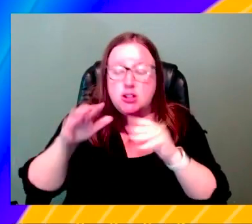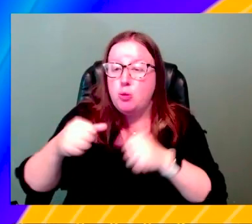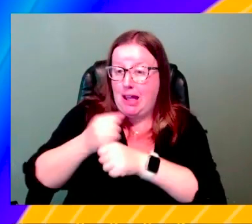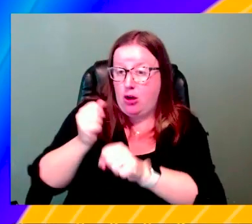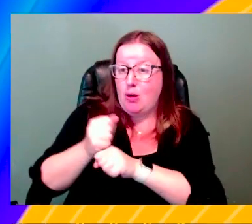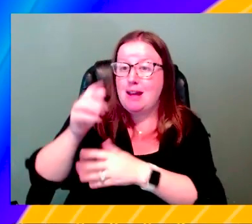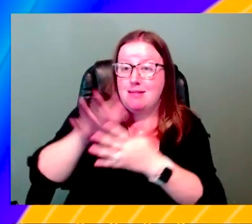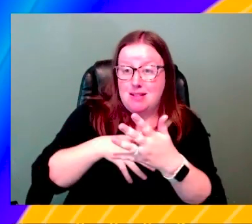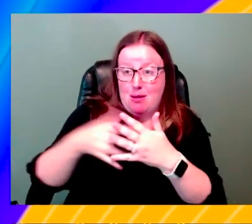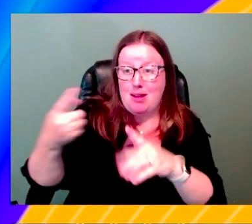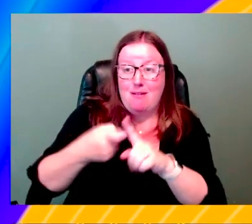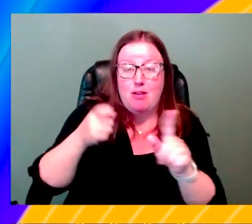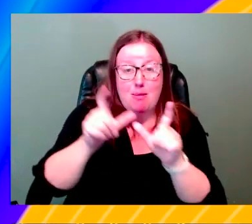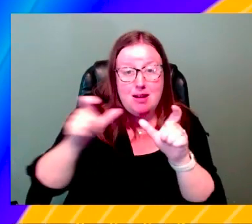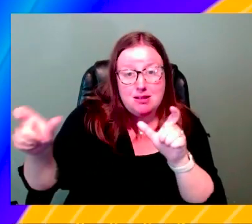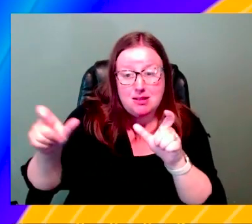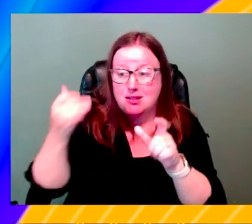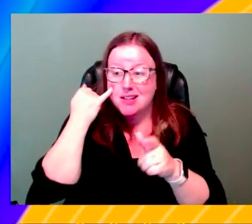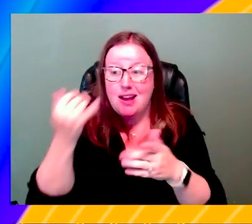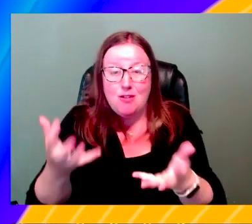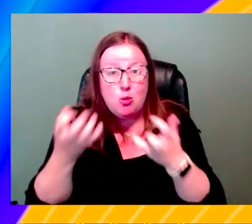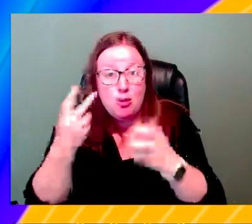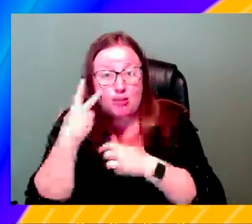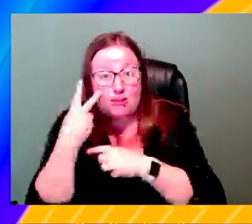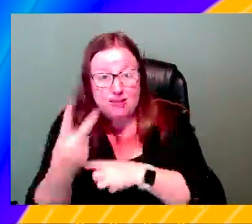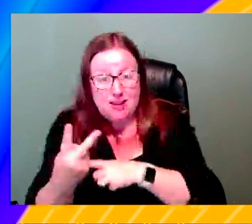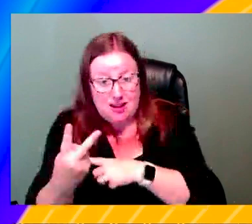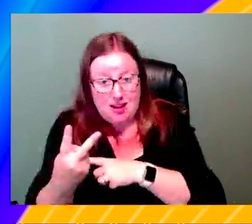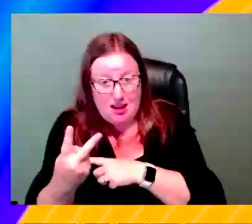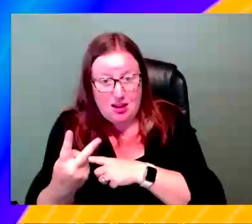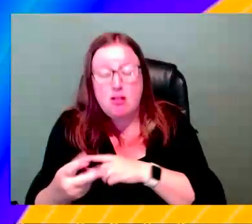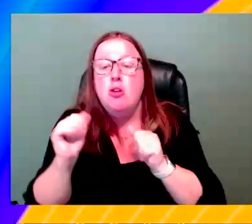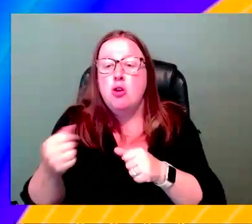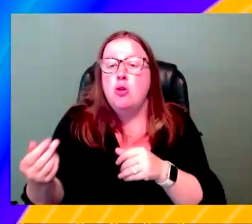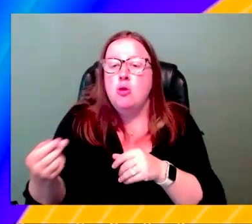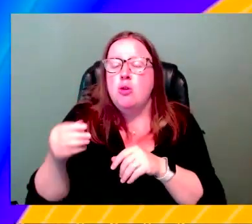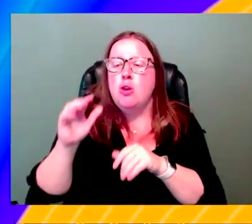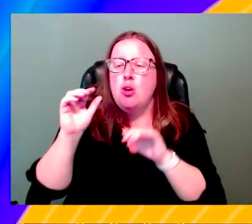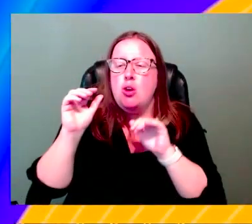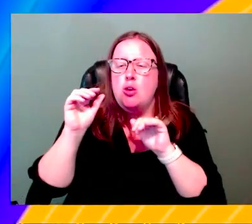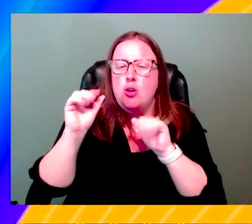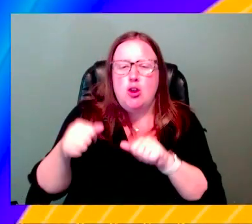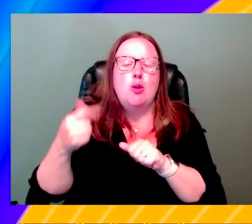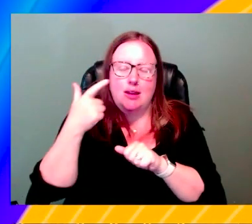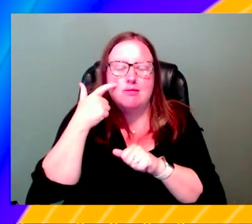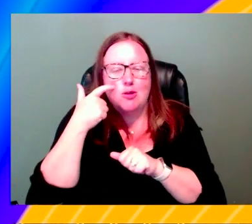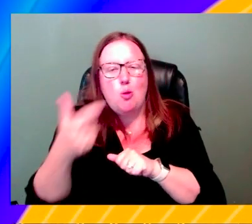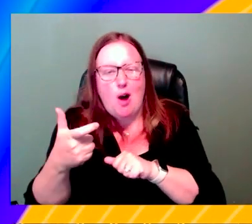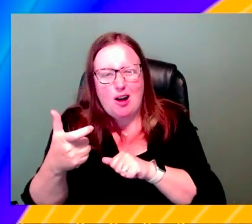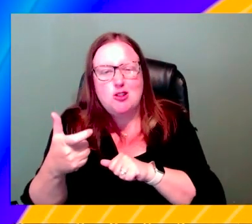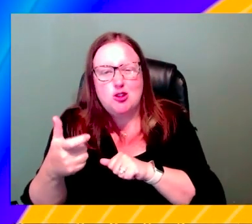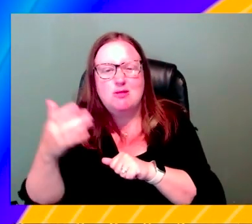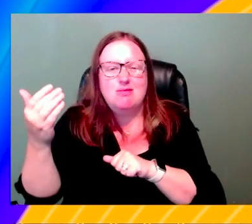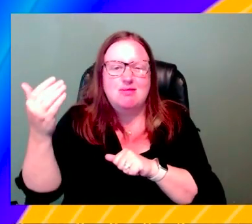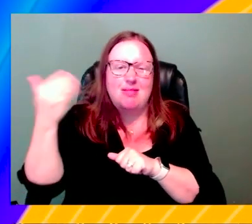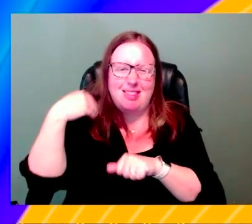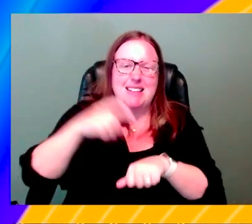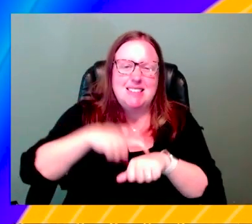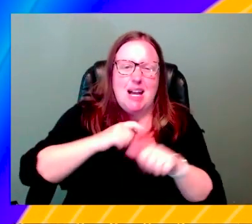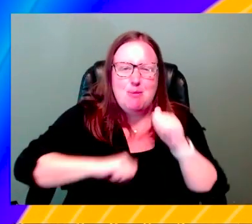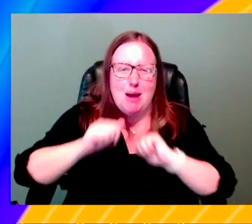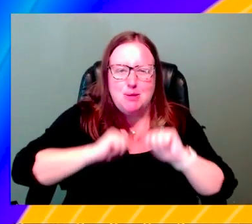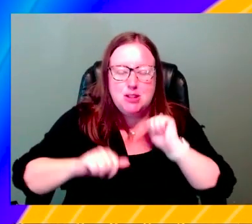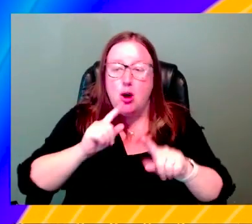instance. And if you want to see us do that, join, go watch the replay. We already did it, though. I already have a